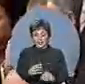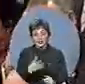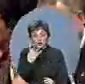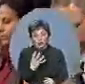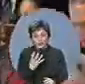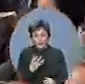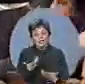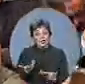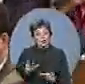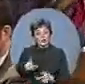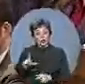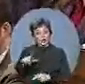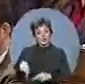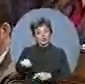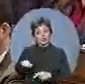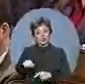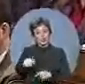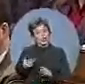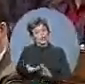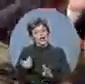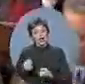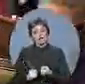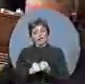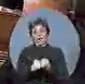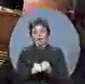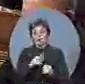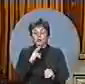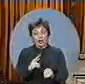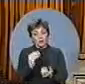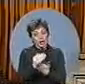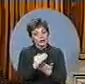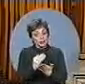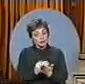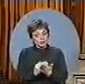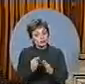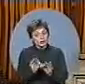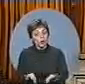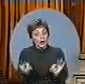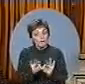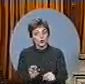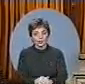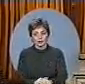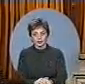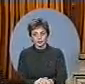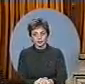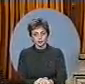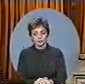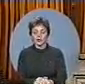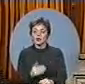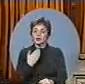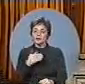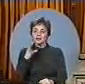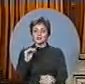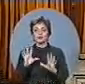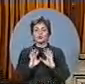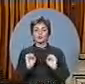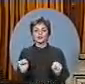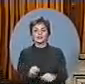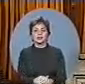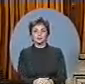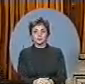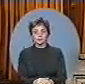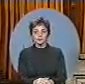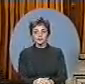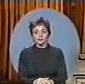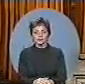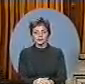security measures. Honourable Member for Acadie Bathurst. Last March, Clearwater of